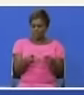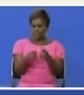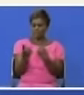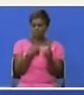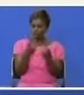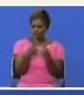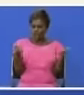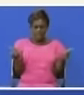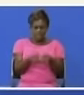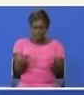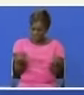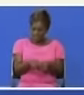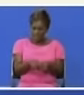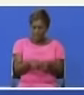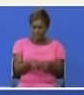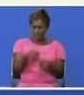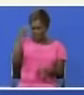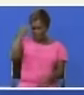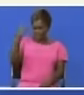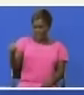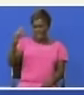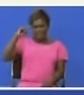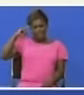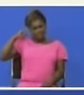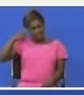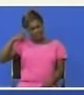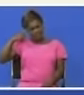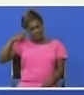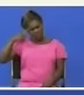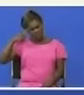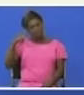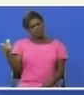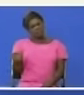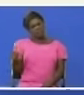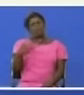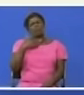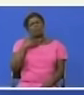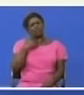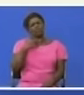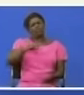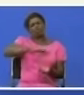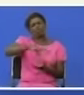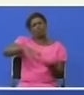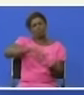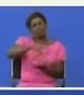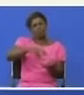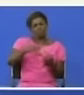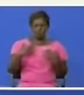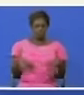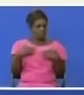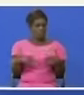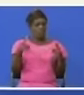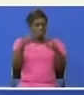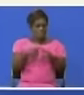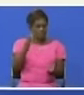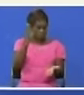the same page. We read from the same page. I think there's a tendency for the media to blow it out of proportion to make the story juicy. And I